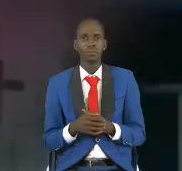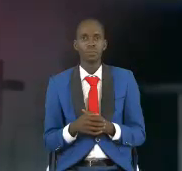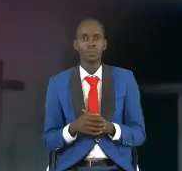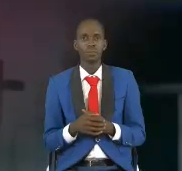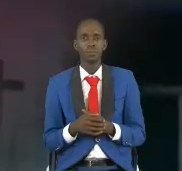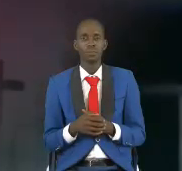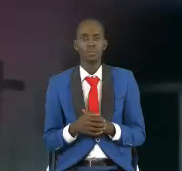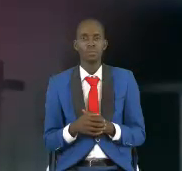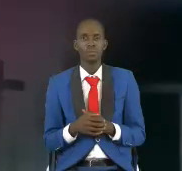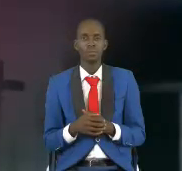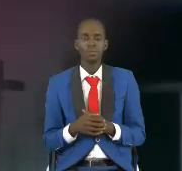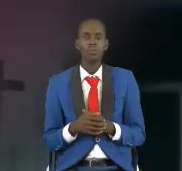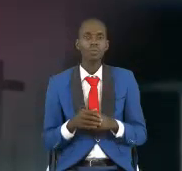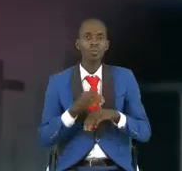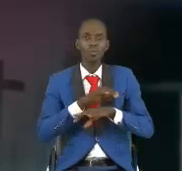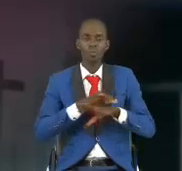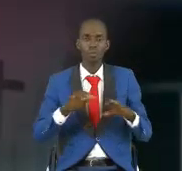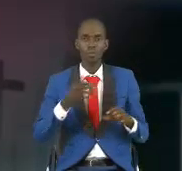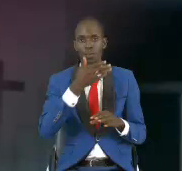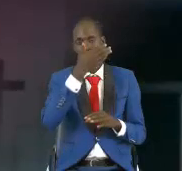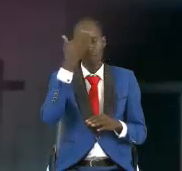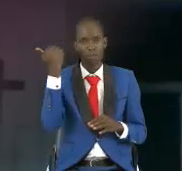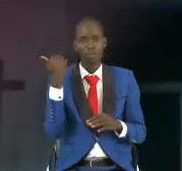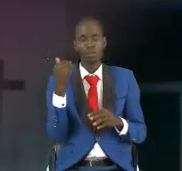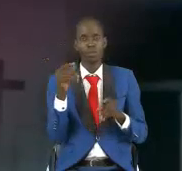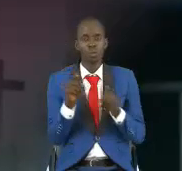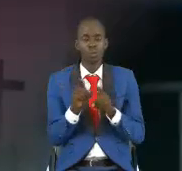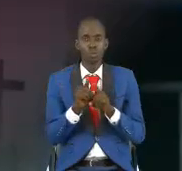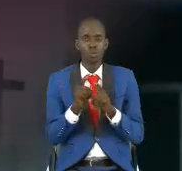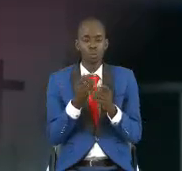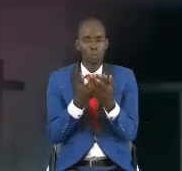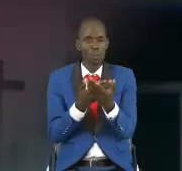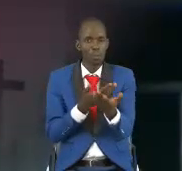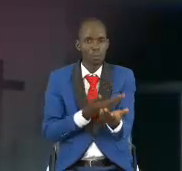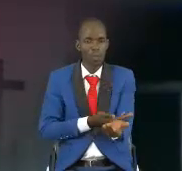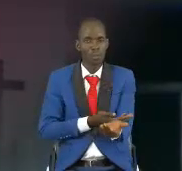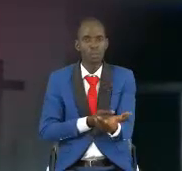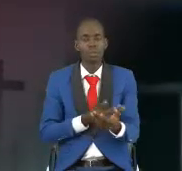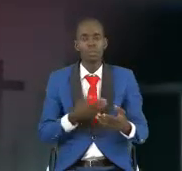Please. Don't forget, tomorrow too, the ministers have a time with our pastor.